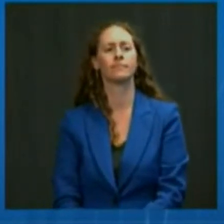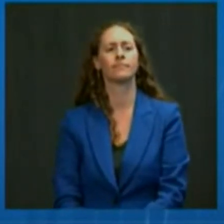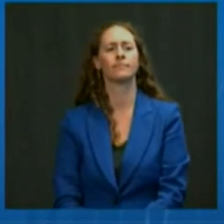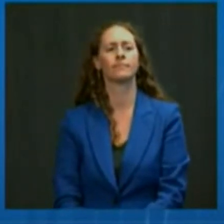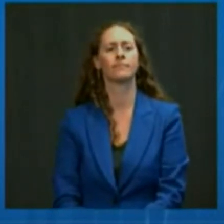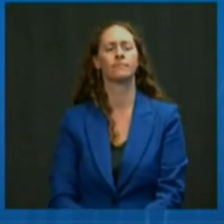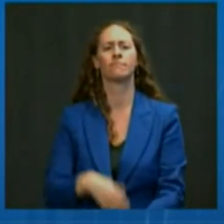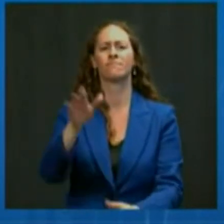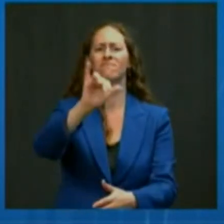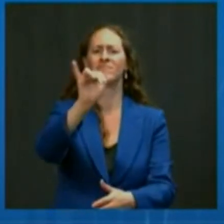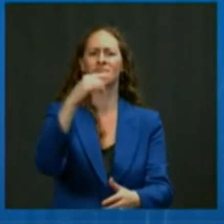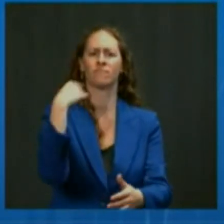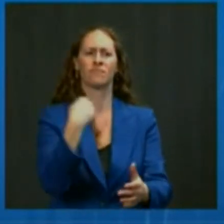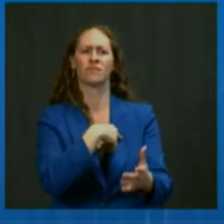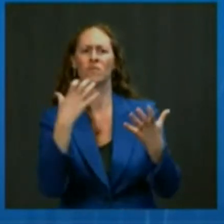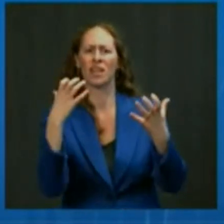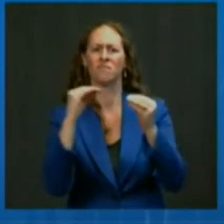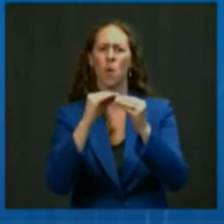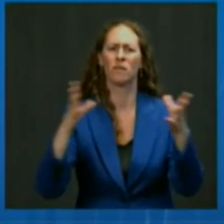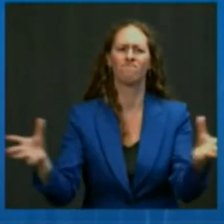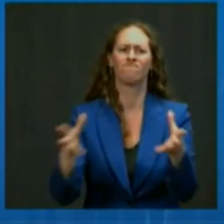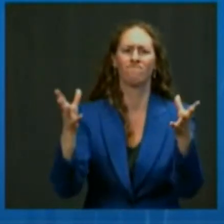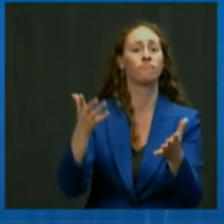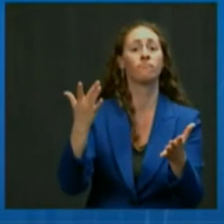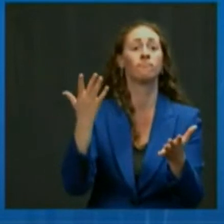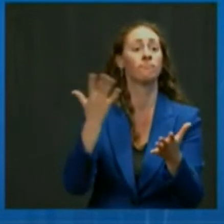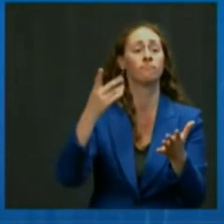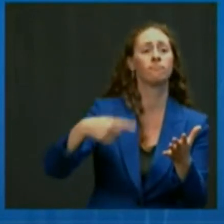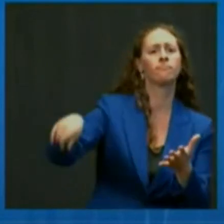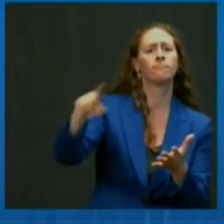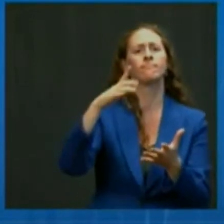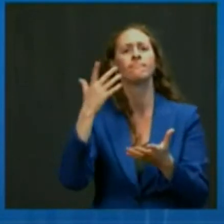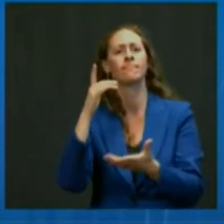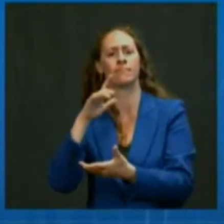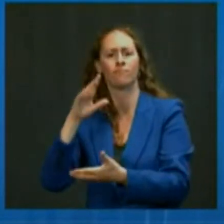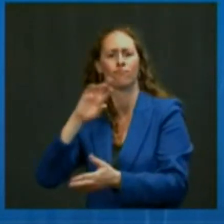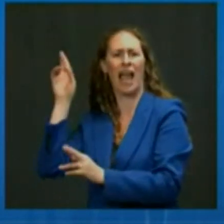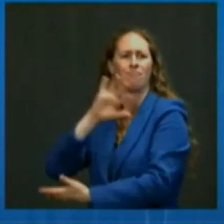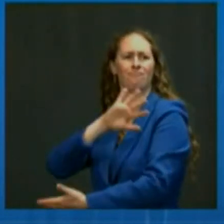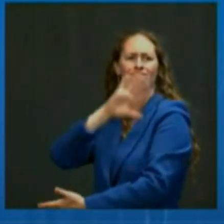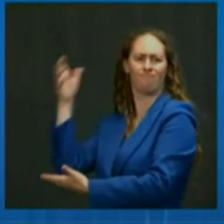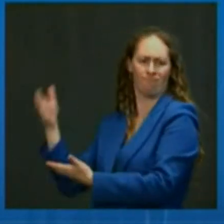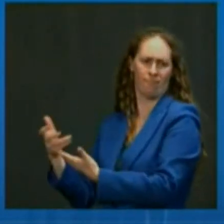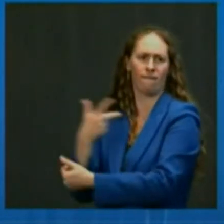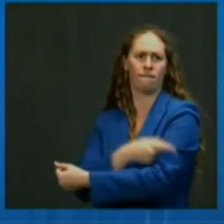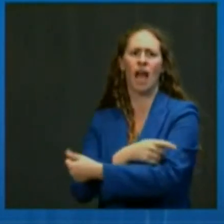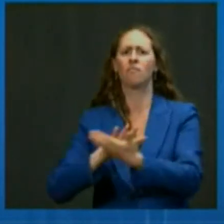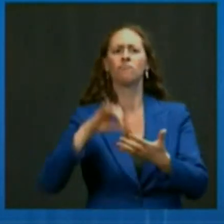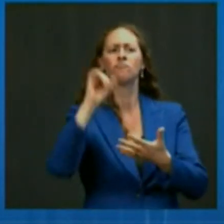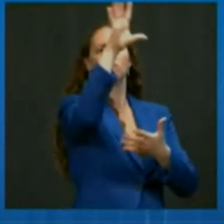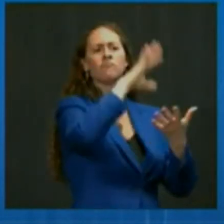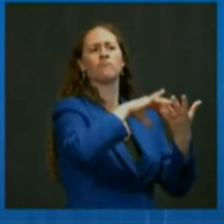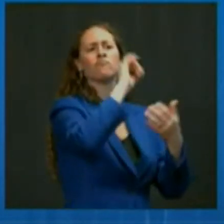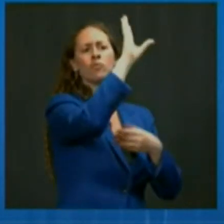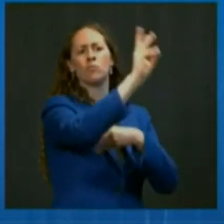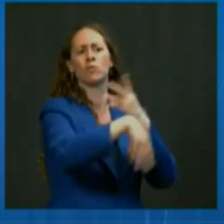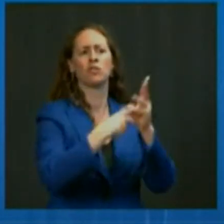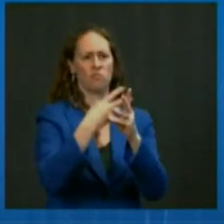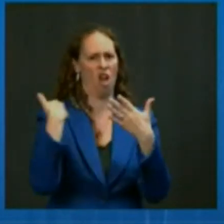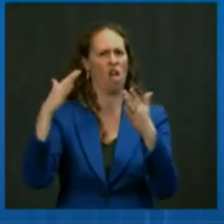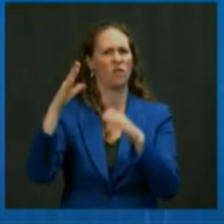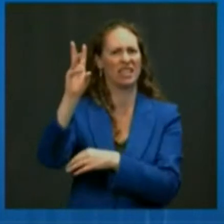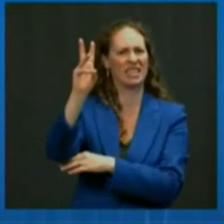vaccines for other countries, building on the over 600 million doses we have already committed to donate globally.